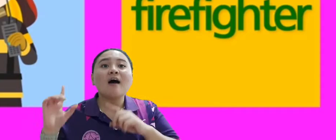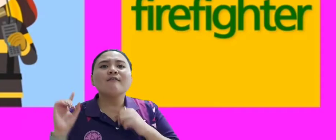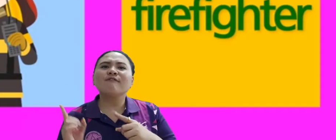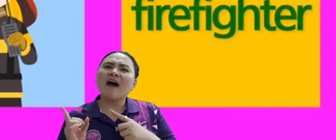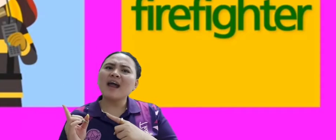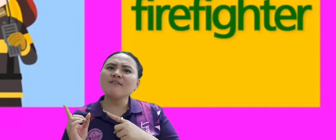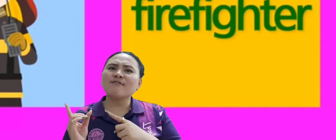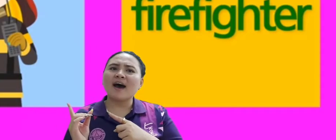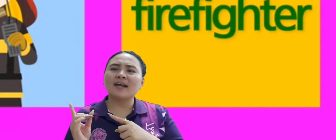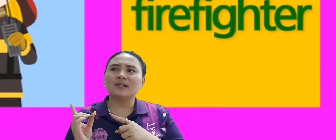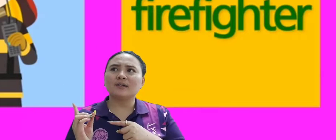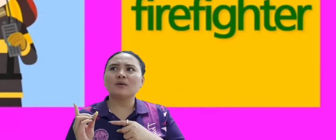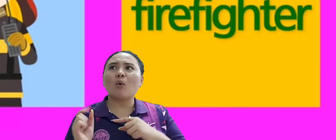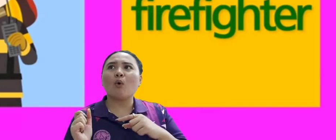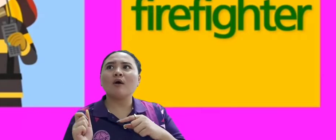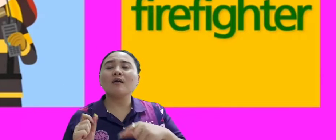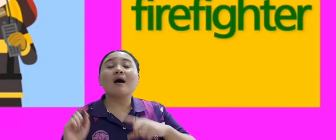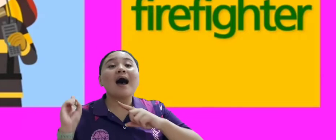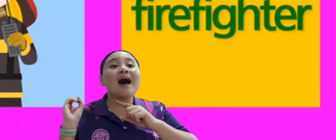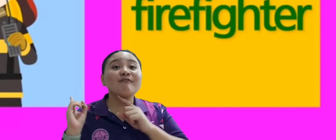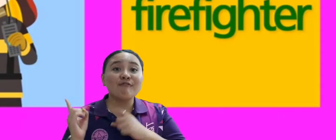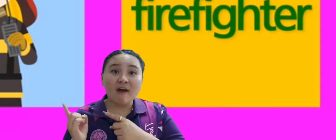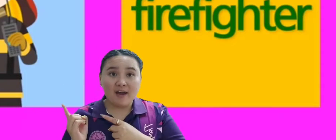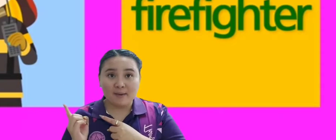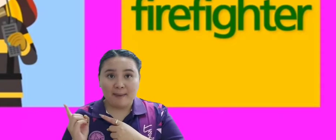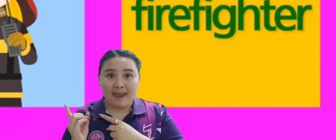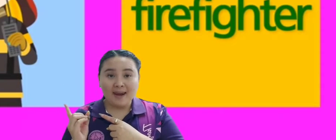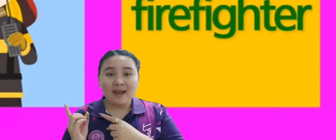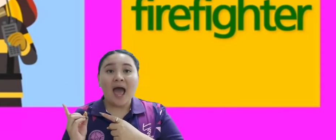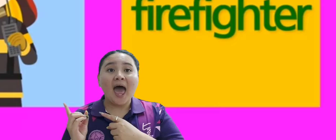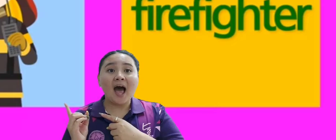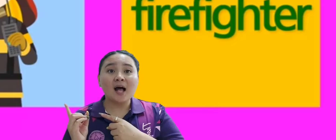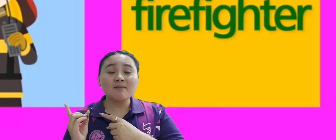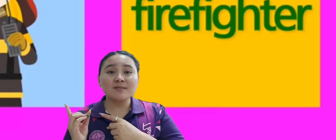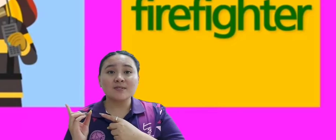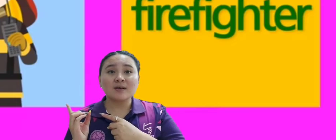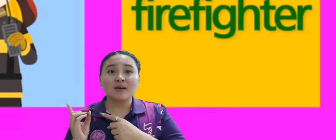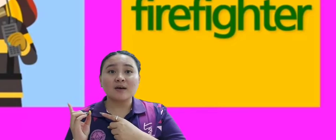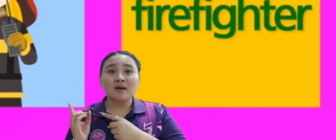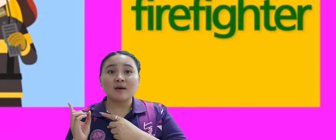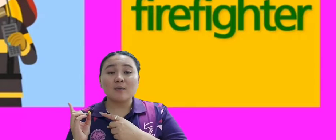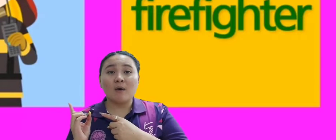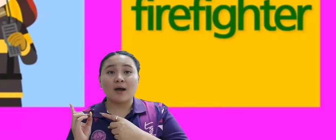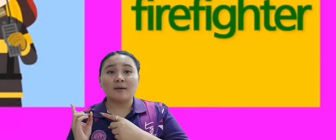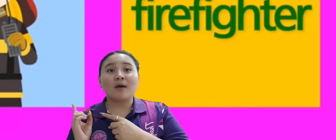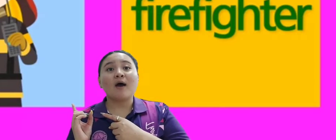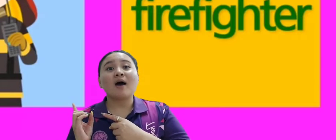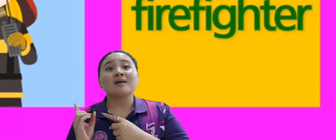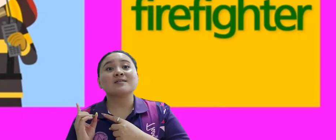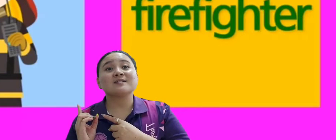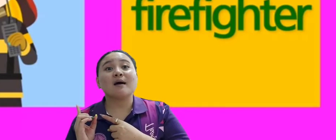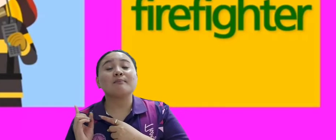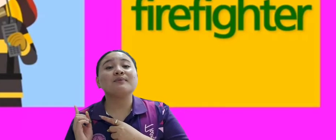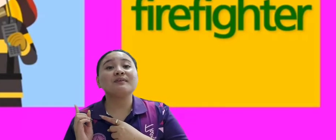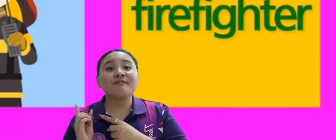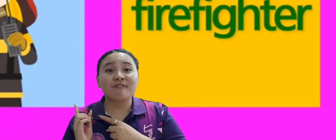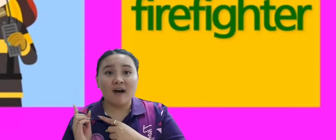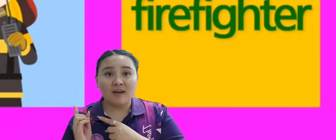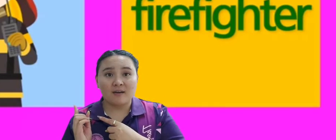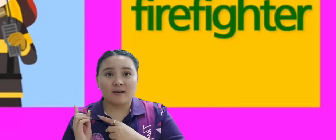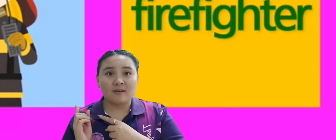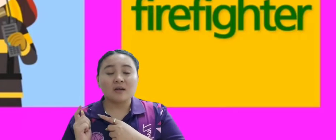Firefighter. Firefighter or a fireman helps what? Stop